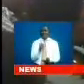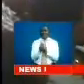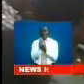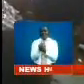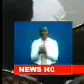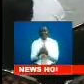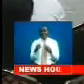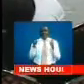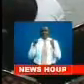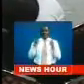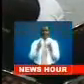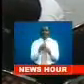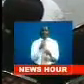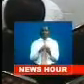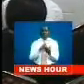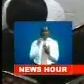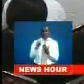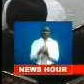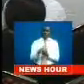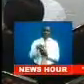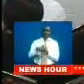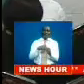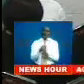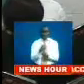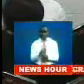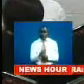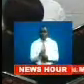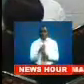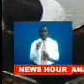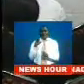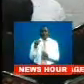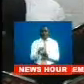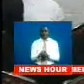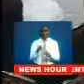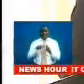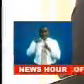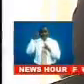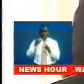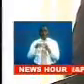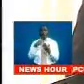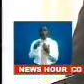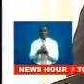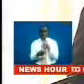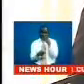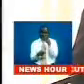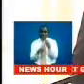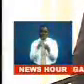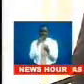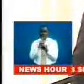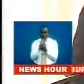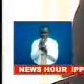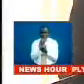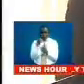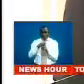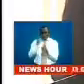took place for the first time on October 2012. At this year's event in Accra, the chairman for the occasion, Mr. Suleiman Ahmed